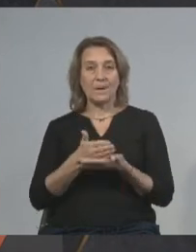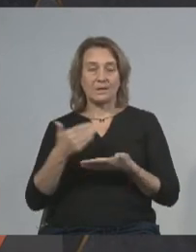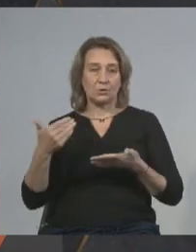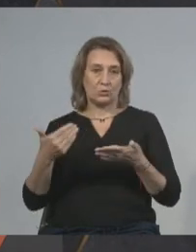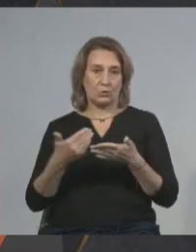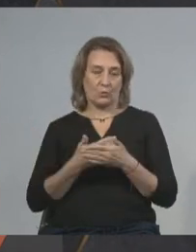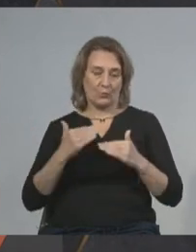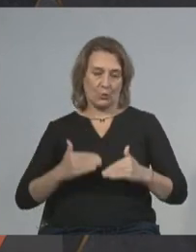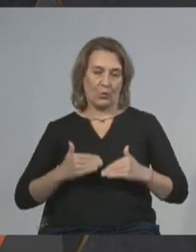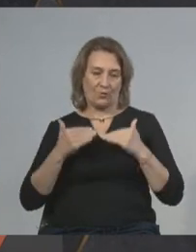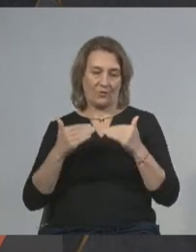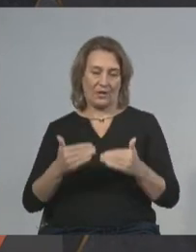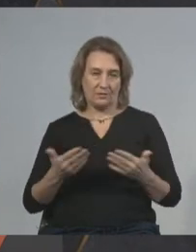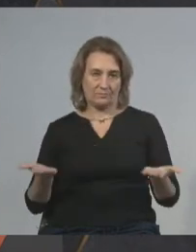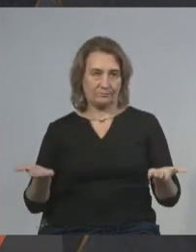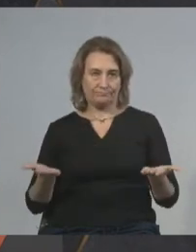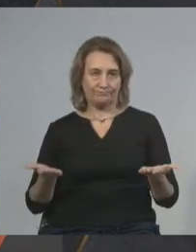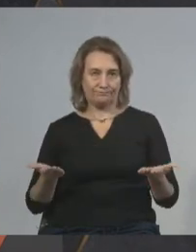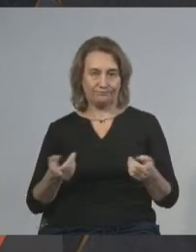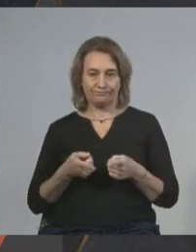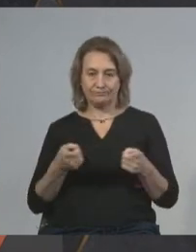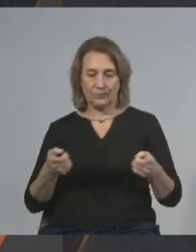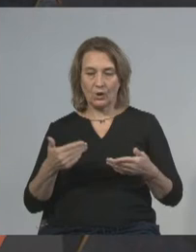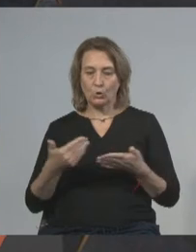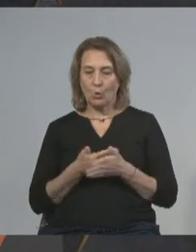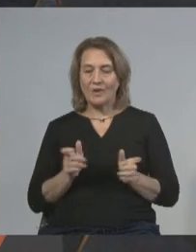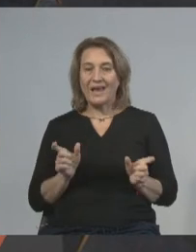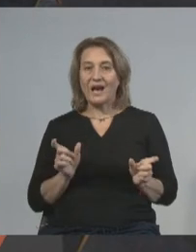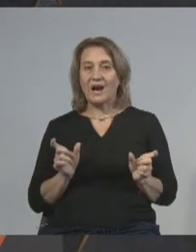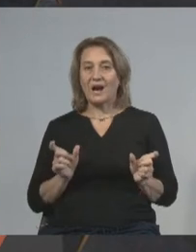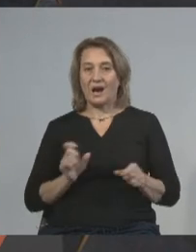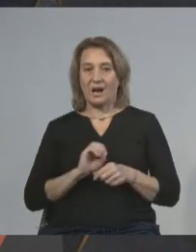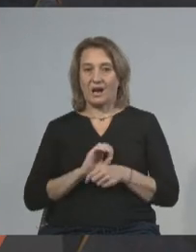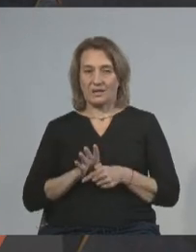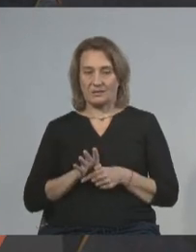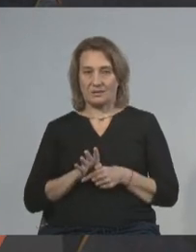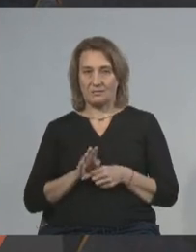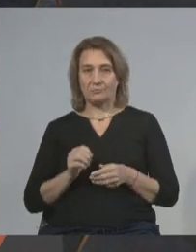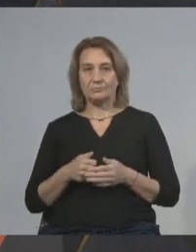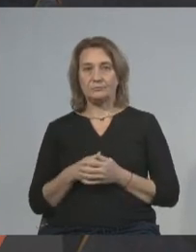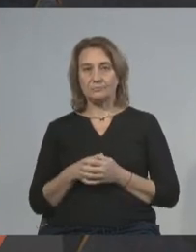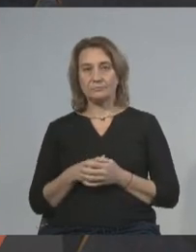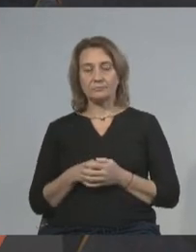so if we have a new wave or a new lockdown